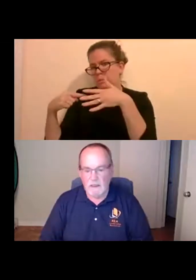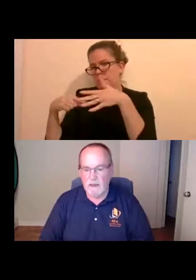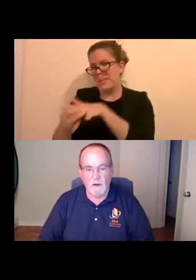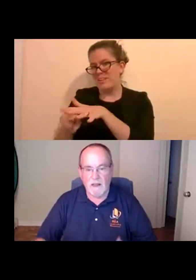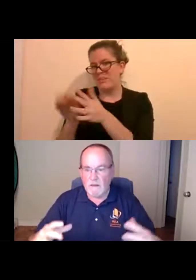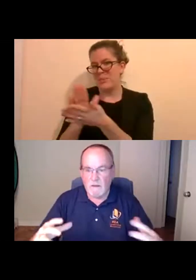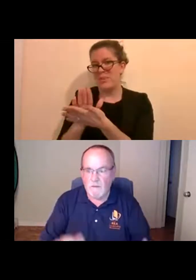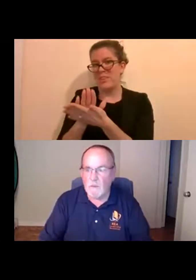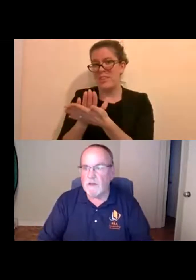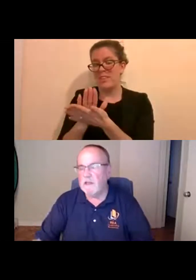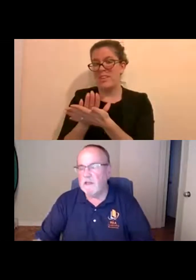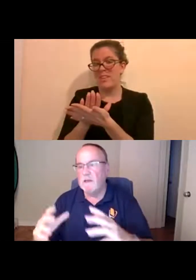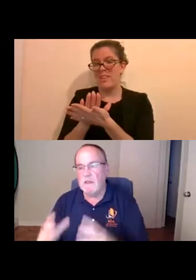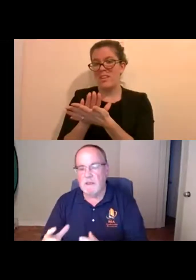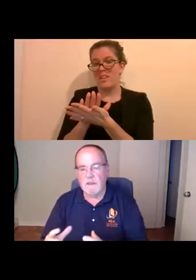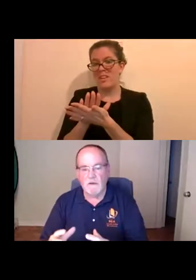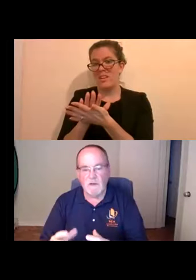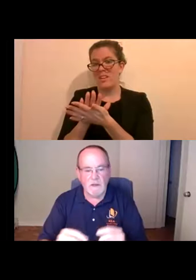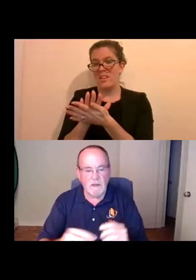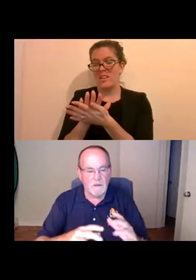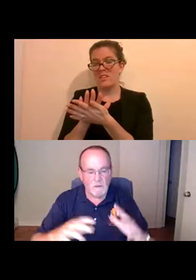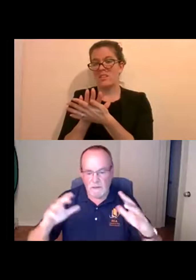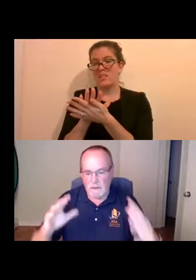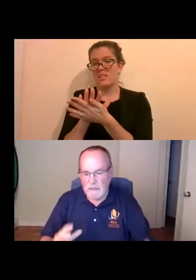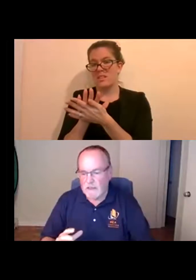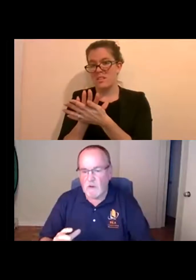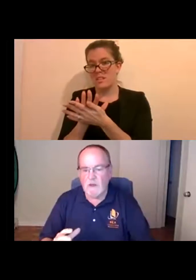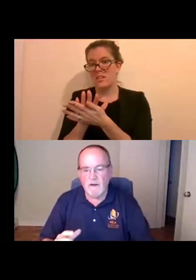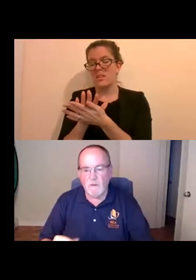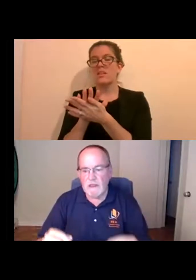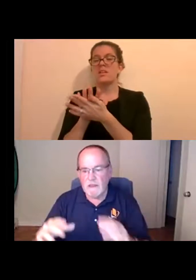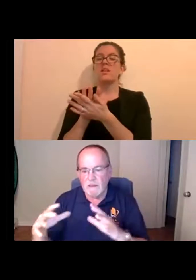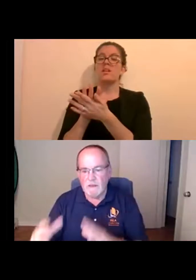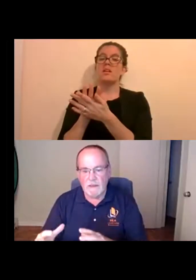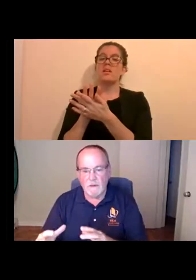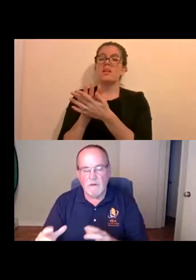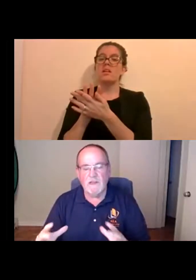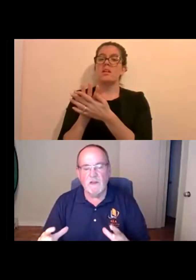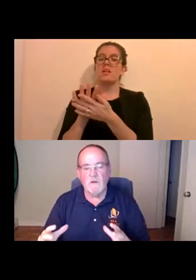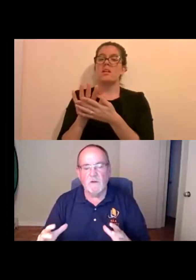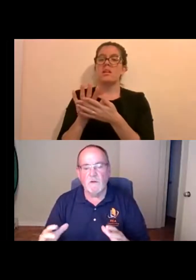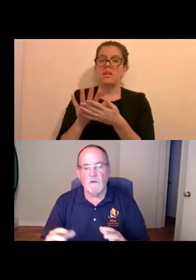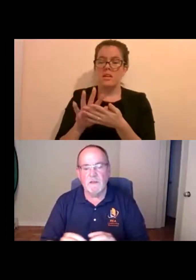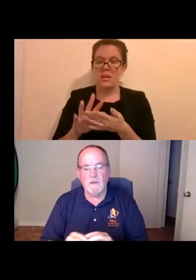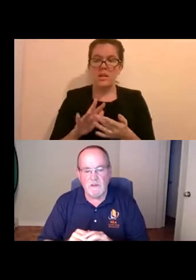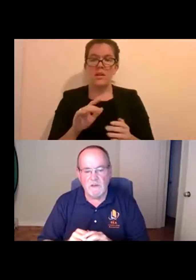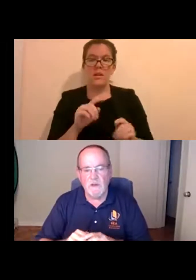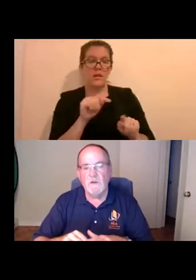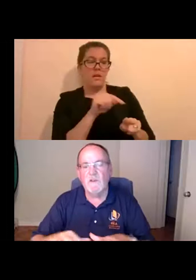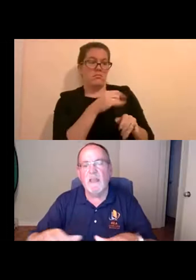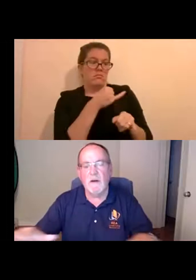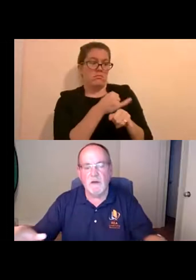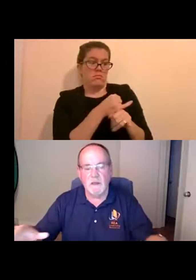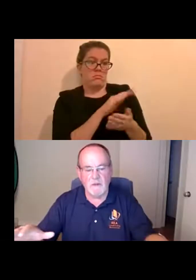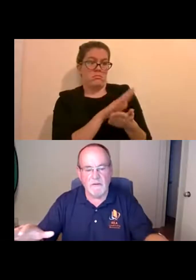being, on the football team and, cheerleaders and student government and in the residential school, there's this